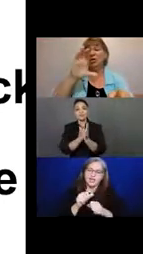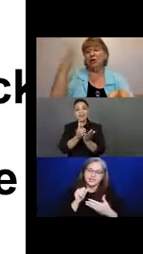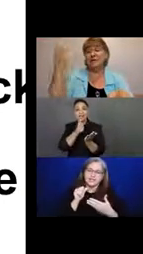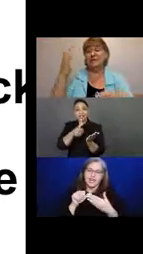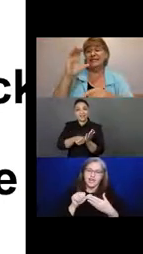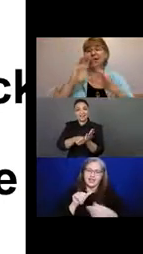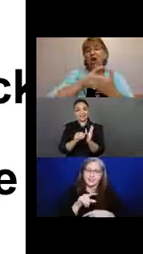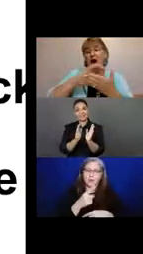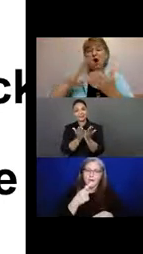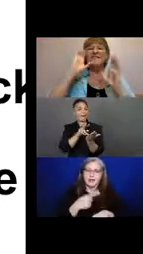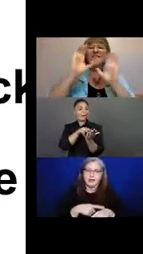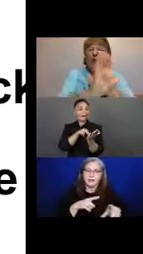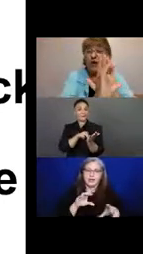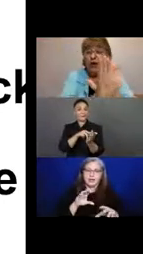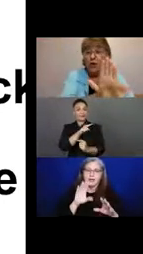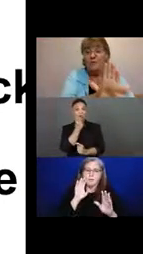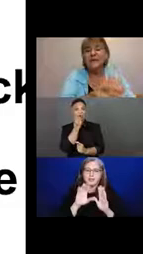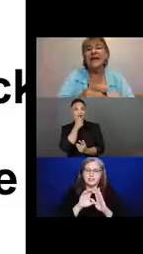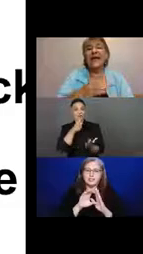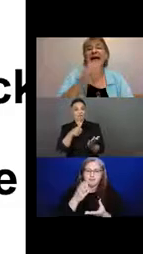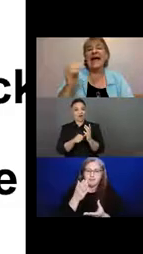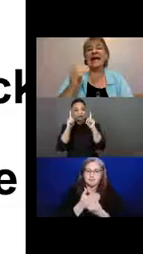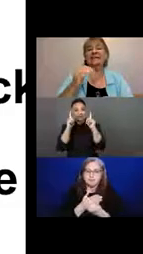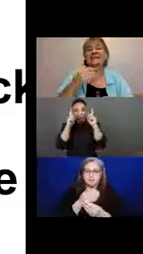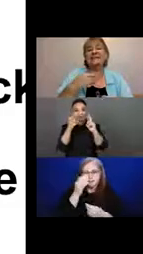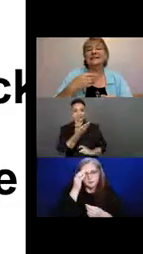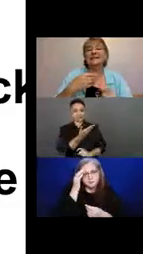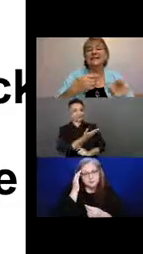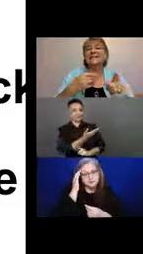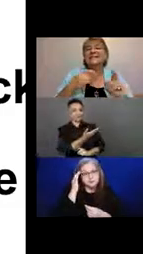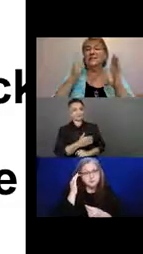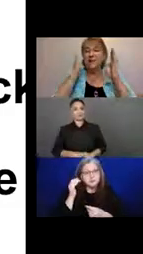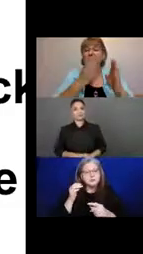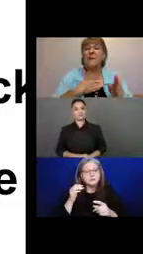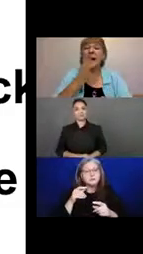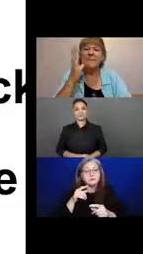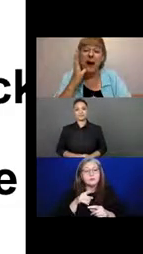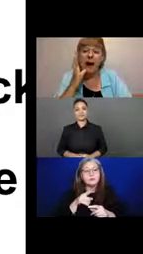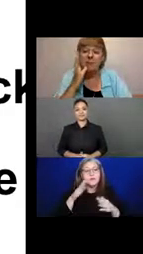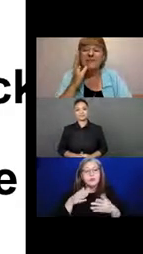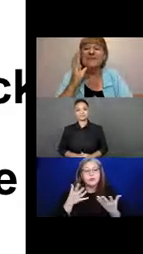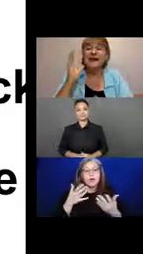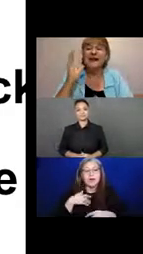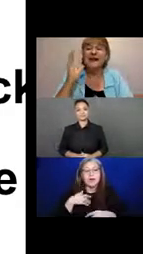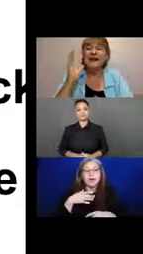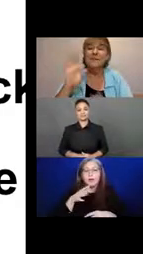one Christmas card photo. And this is to focus on my